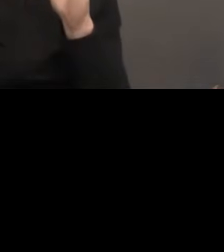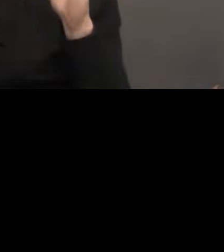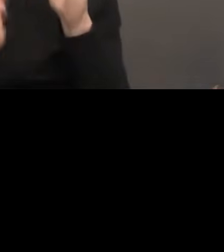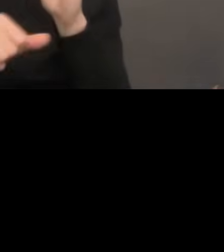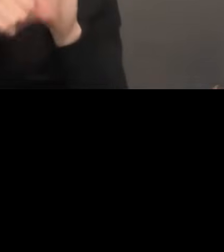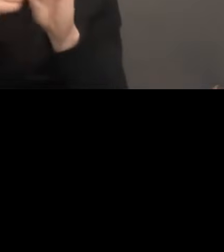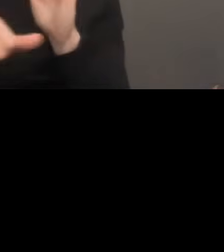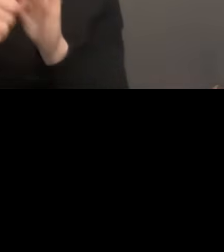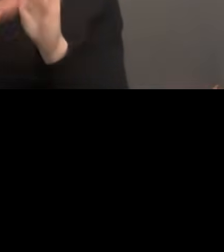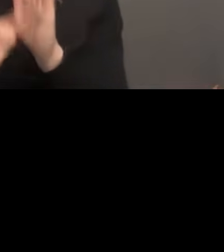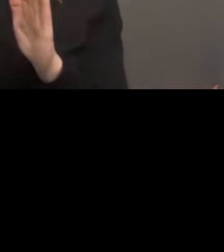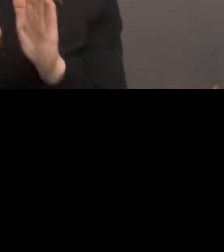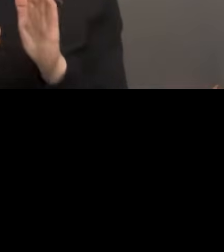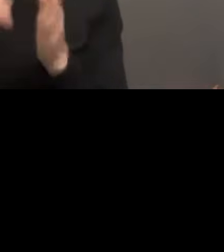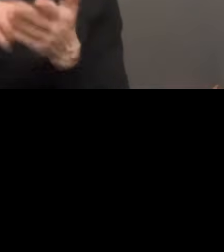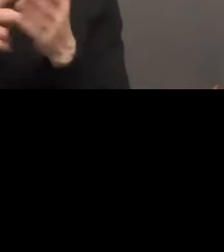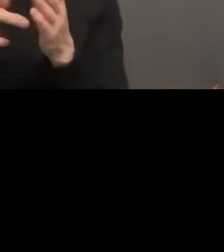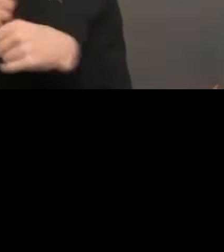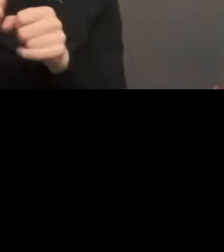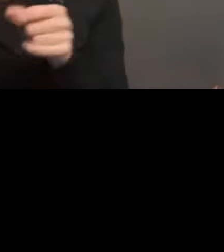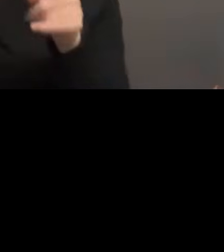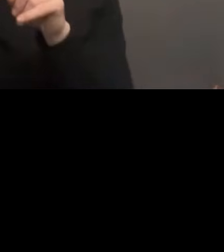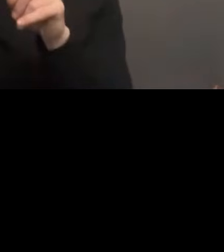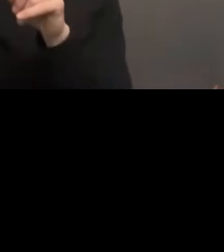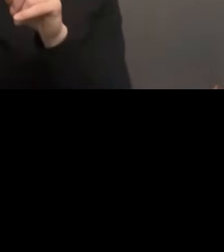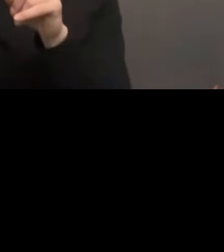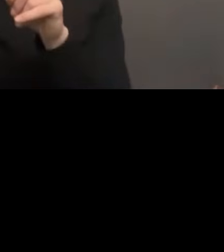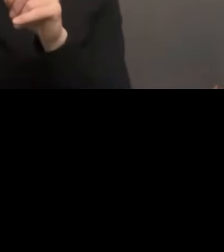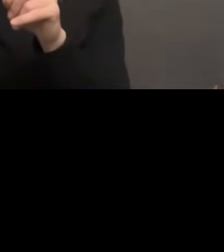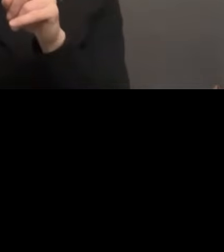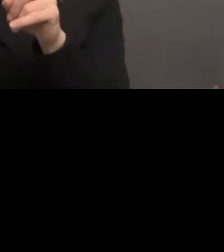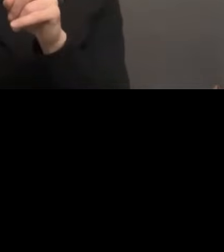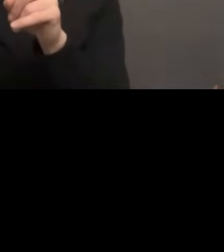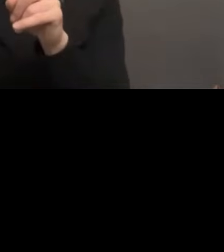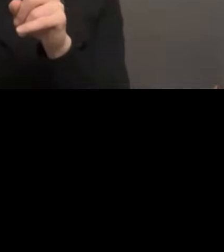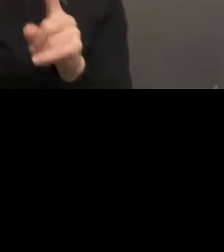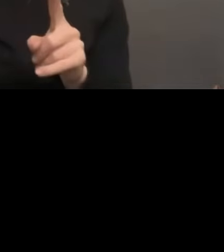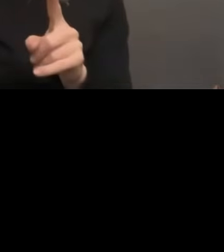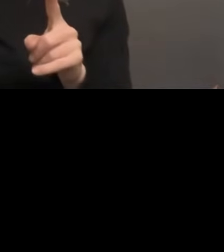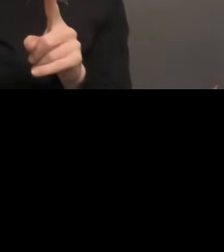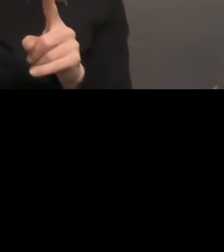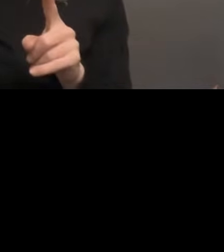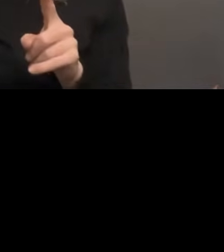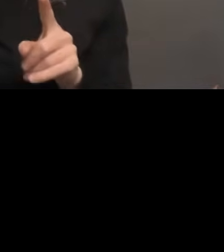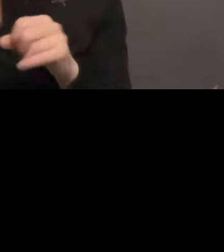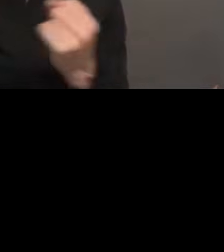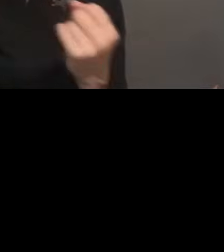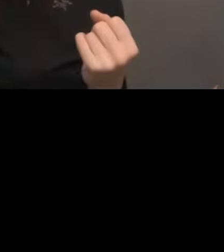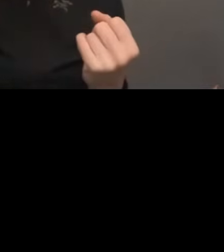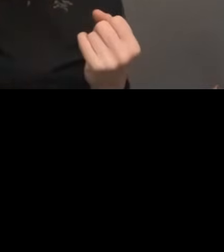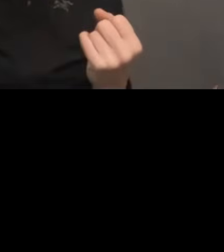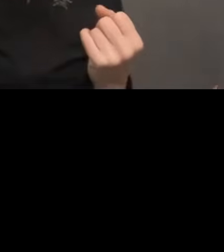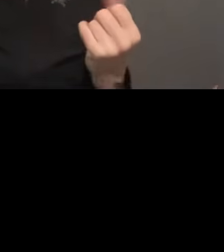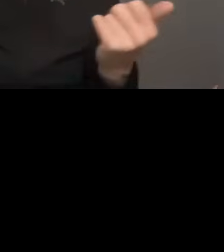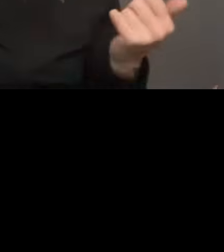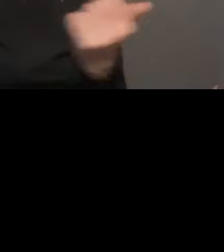you create points, right? Those points or flat surfaces are called erises, and they break. All you have to do